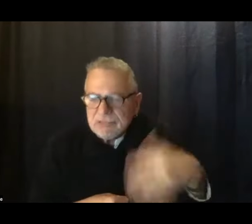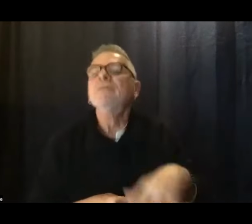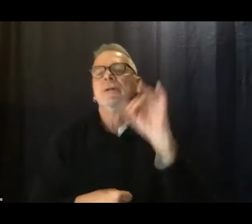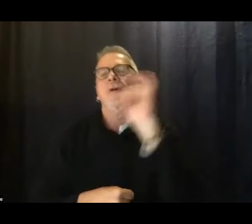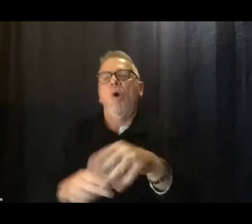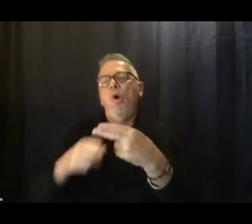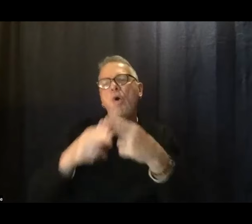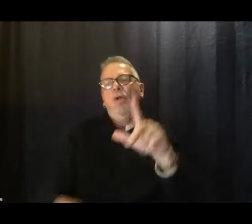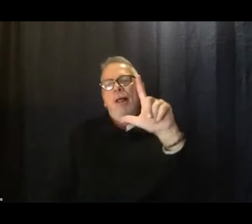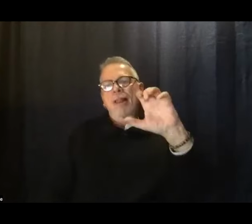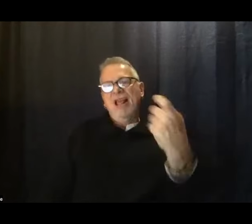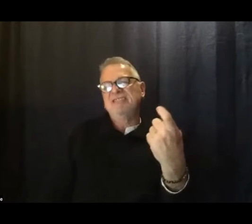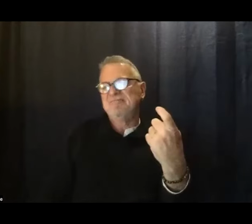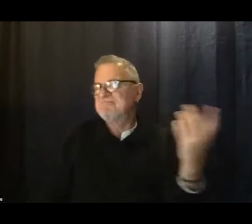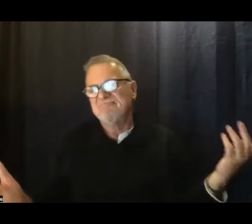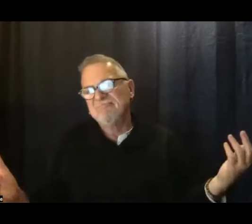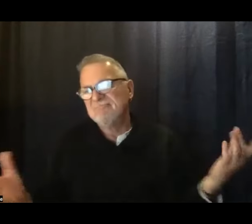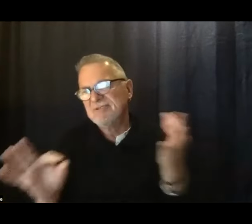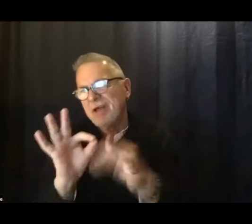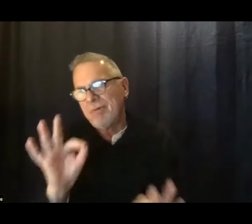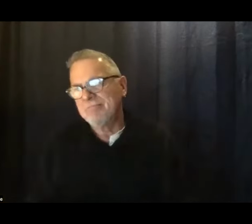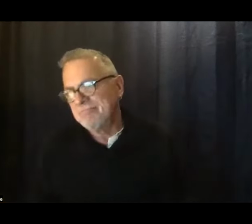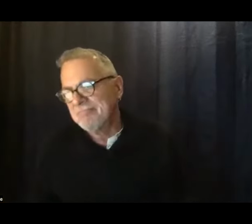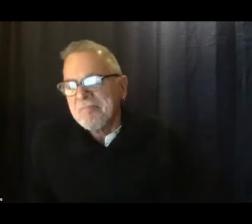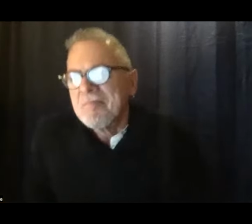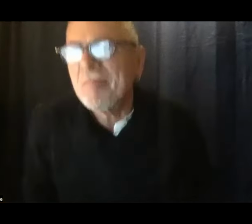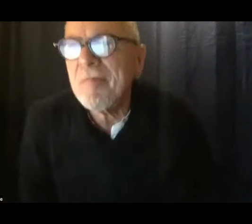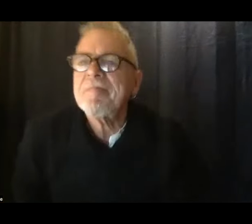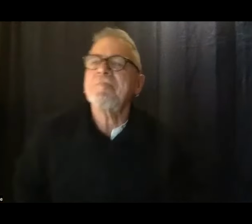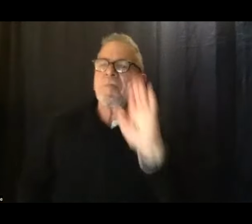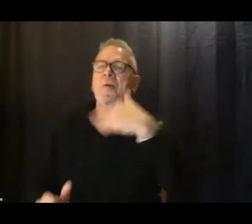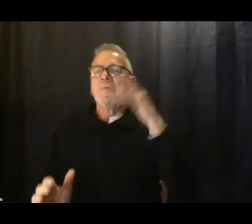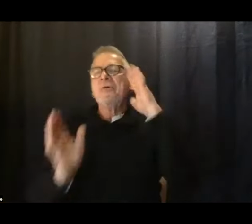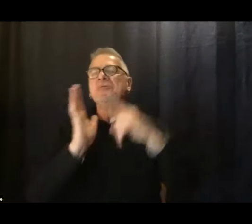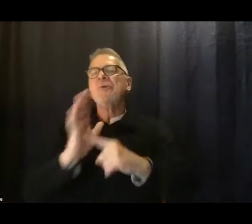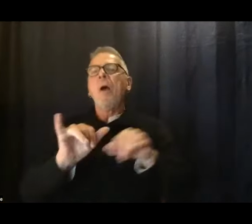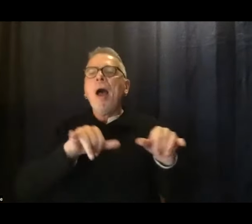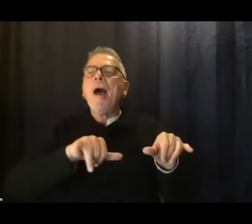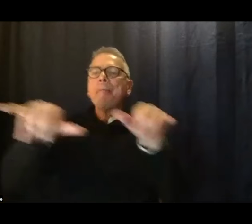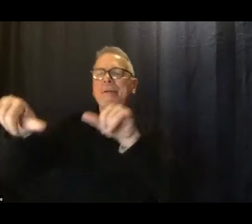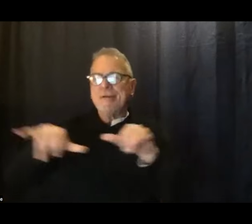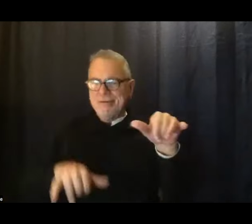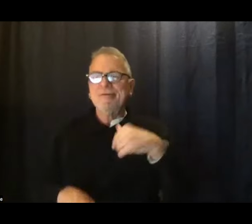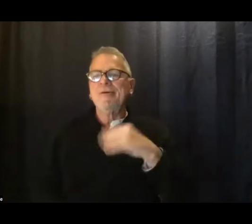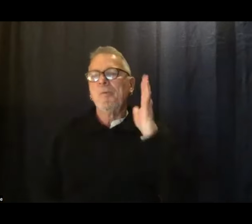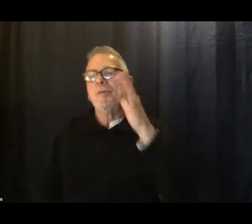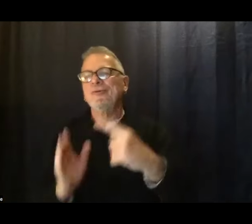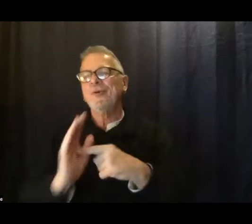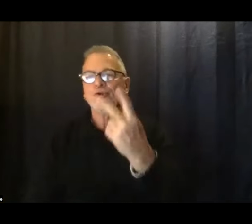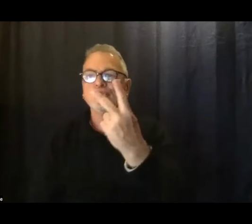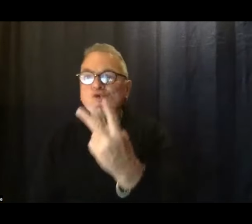parameters. And it's almost like you just put it all together in this one simple, efficient